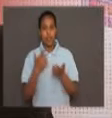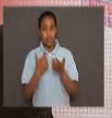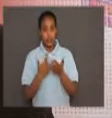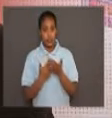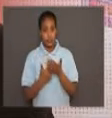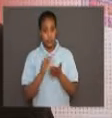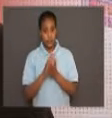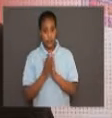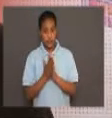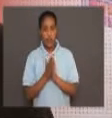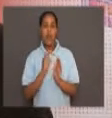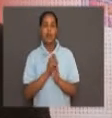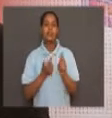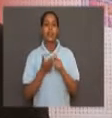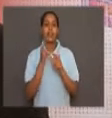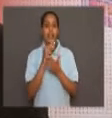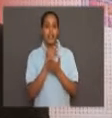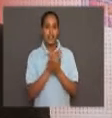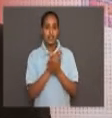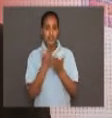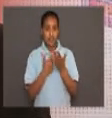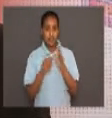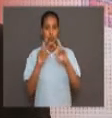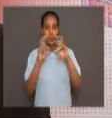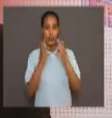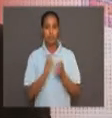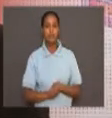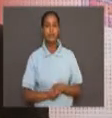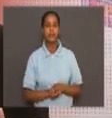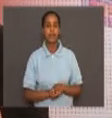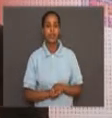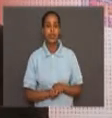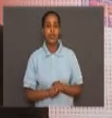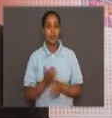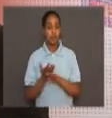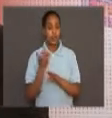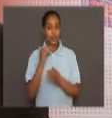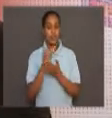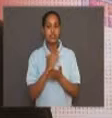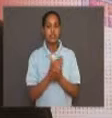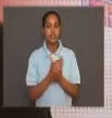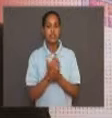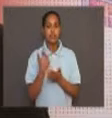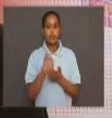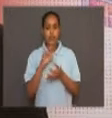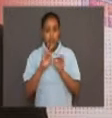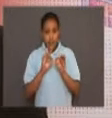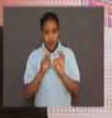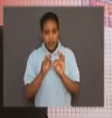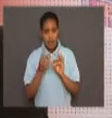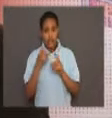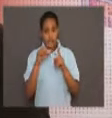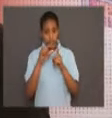This will be our second lesson on this topic. In our last lesson, we defined